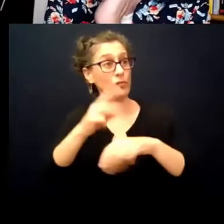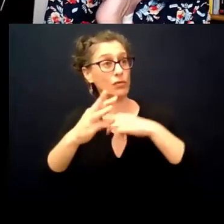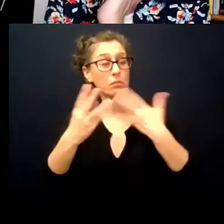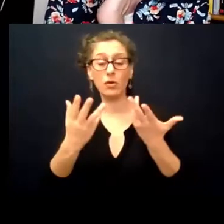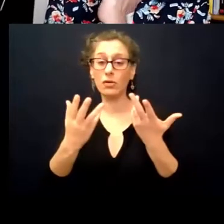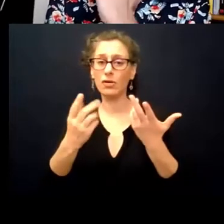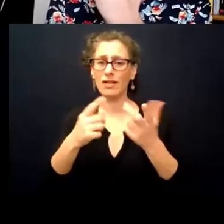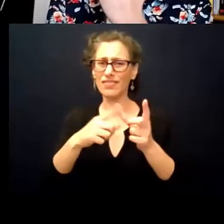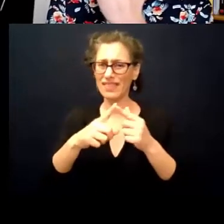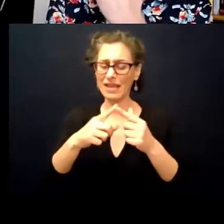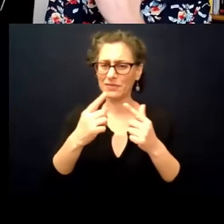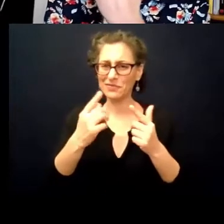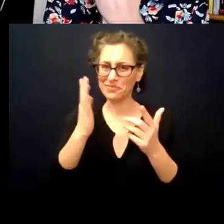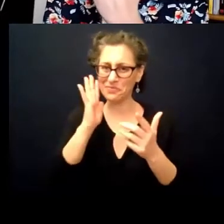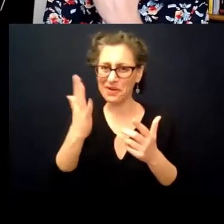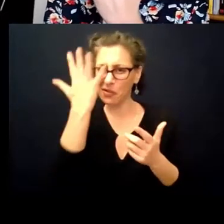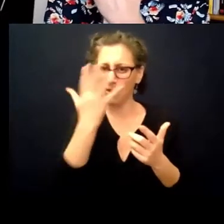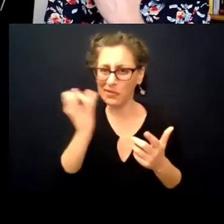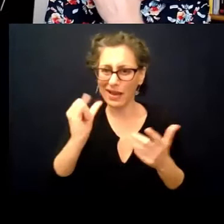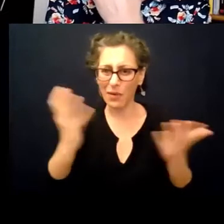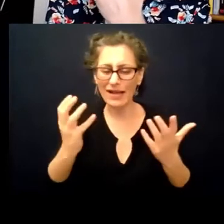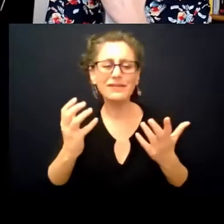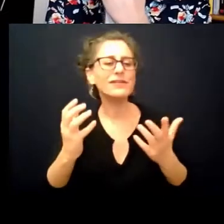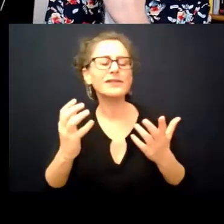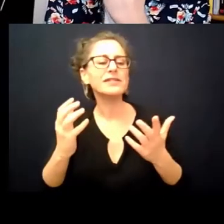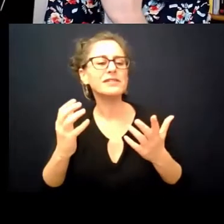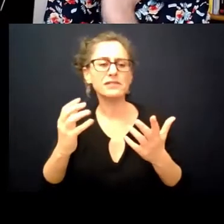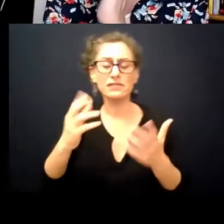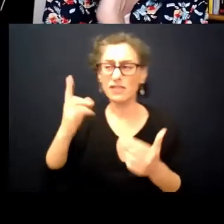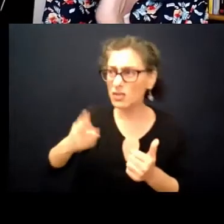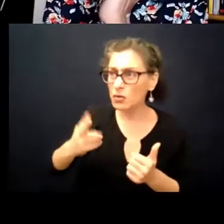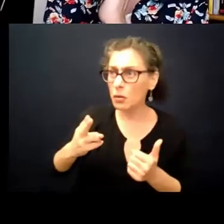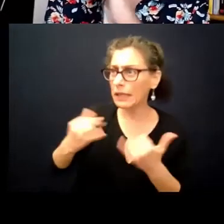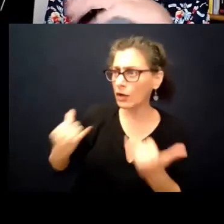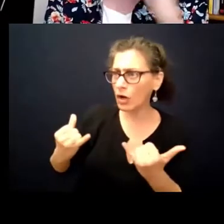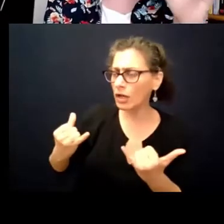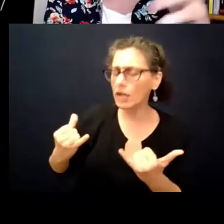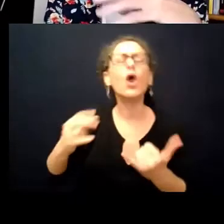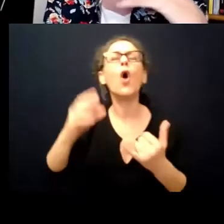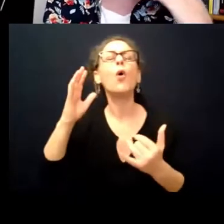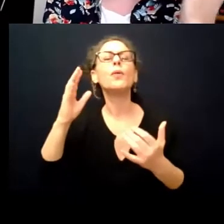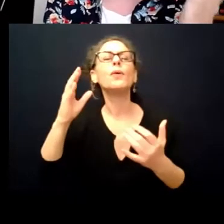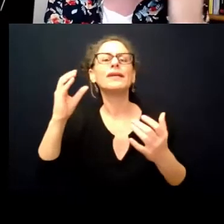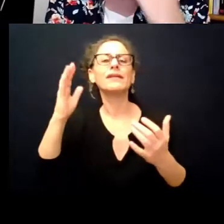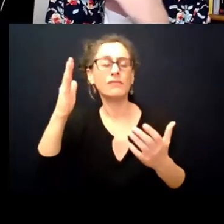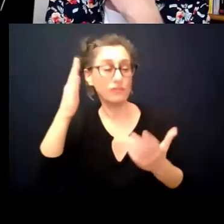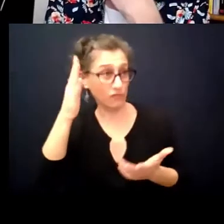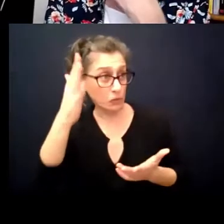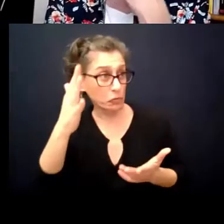You mean historically or currently or no, in this imagined situation where so in this future? Yeah.